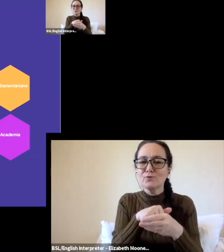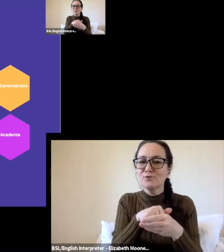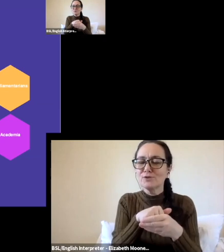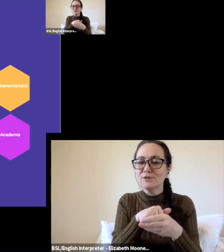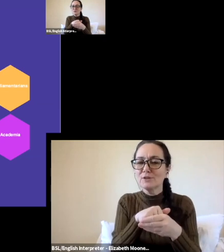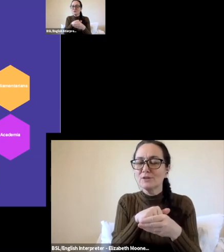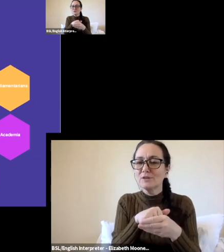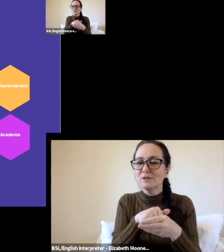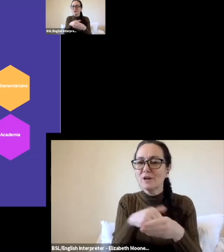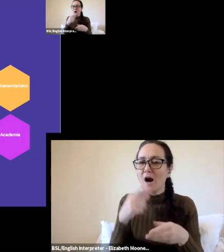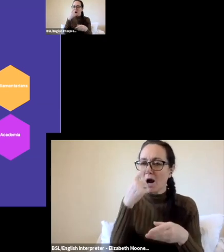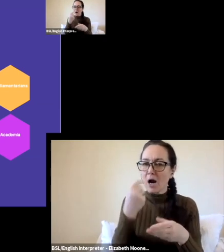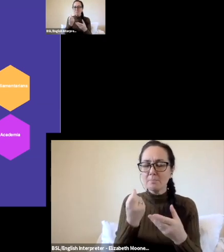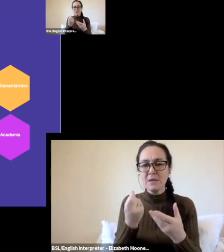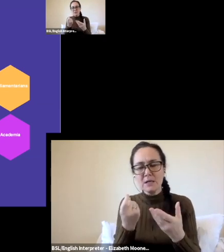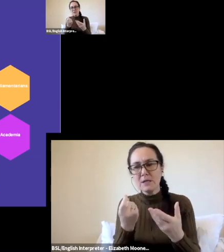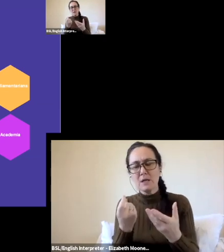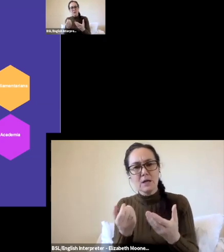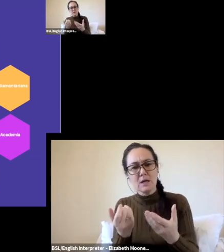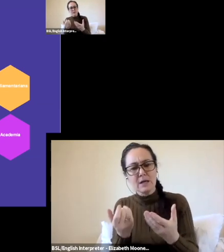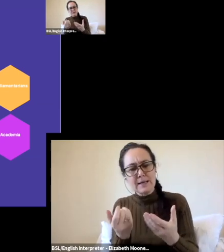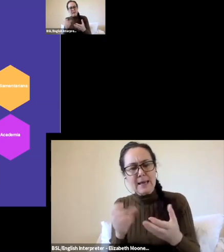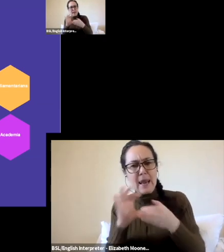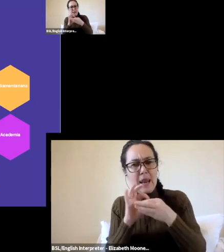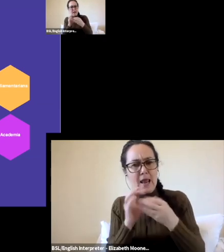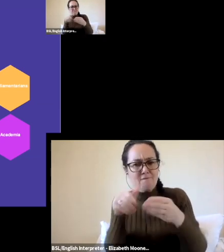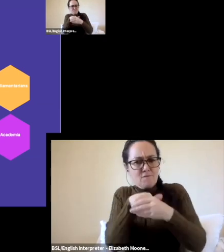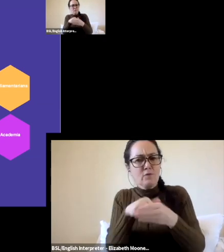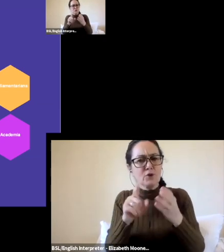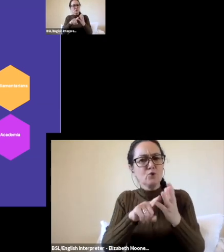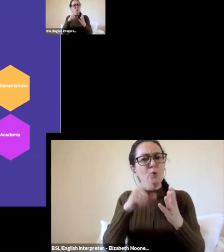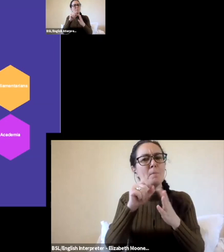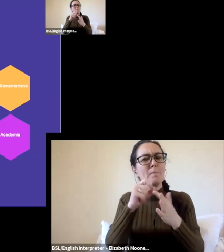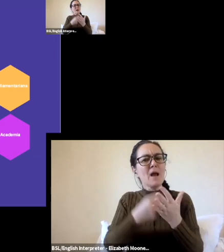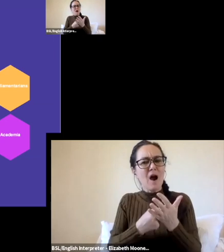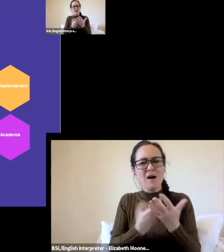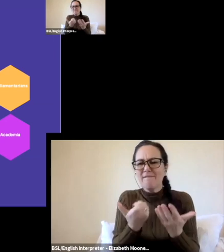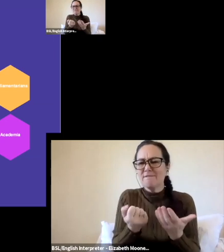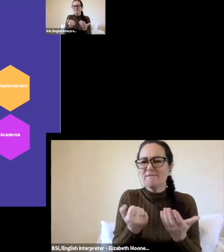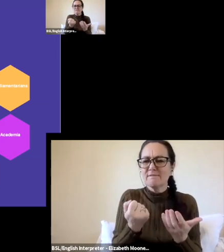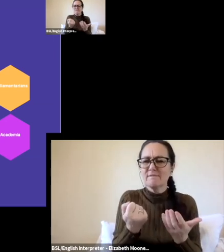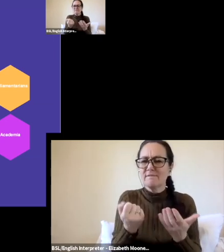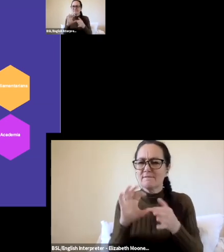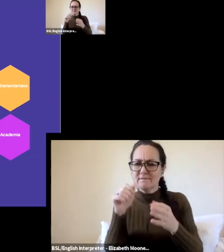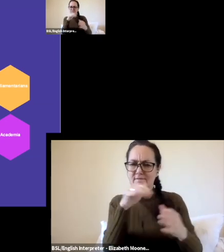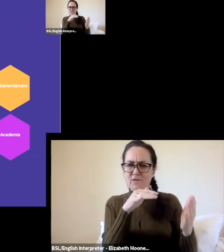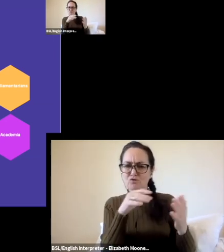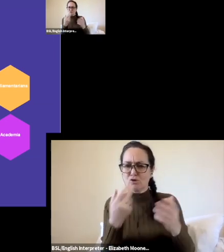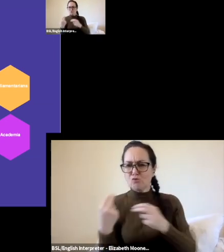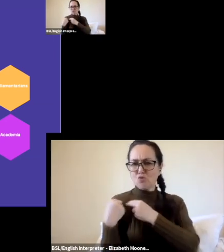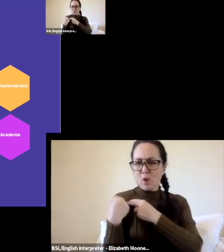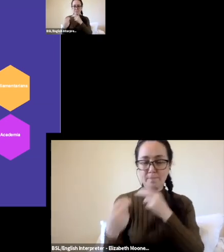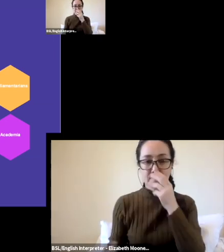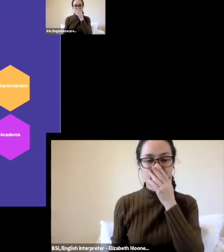have an engagement, that can play a role in the UPR. So as you see, we have civil